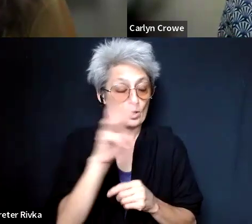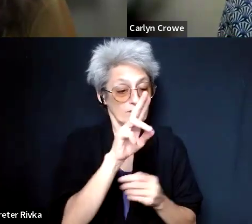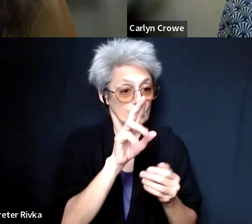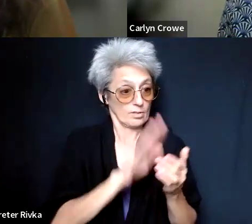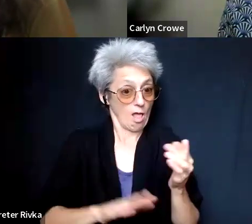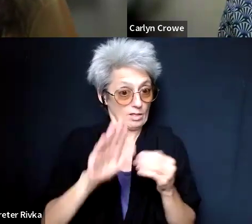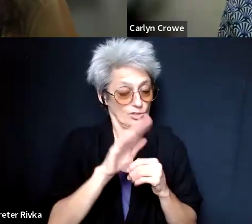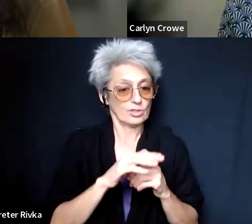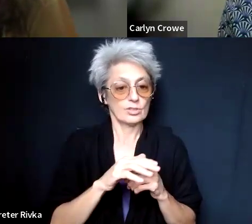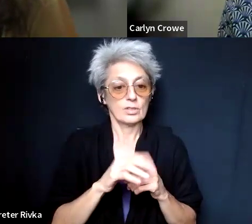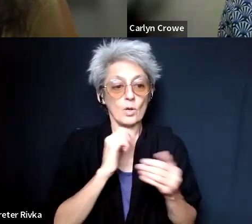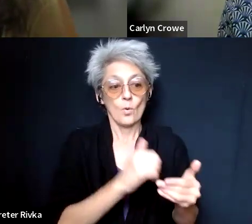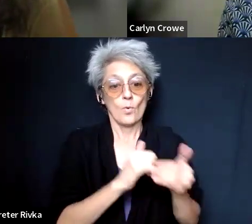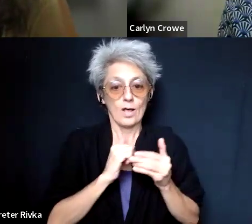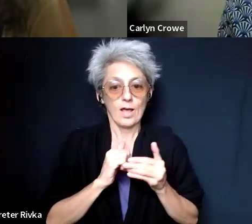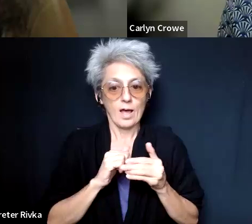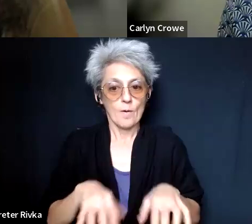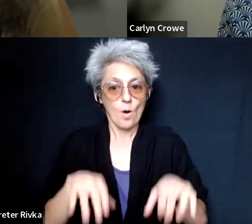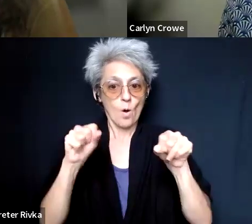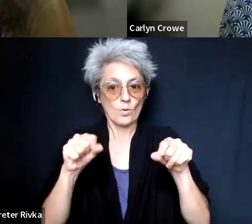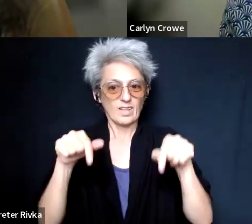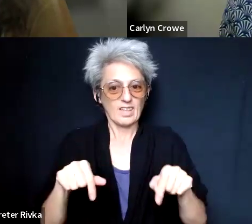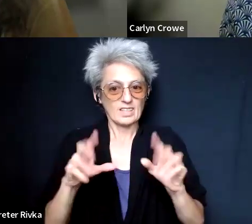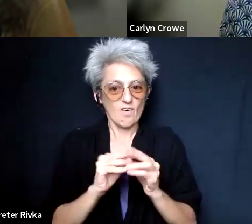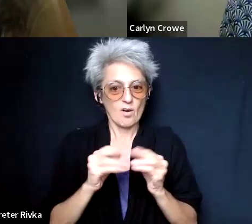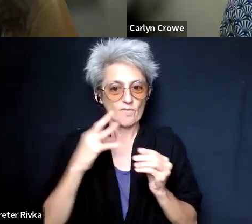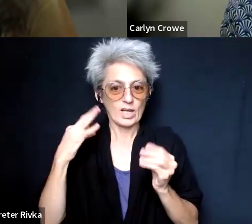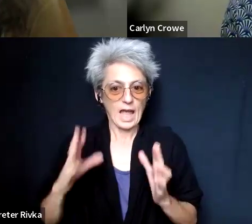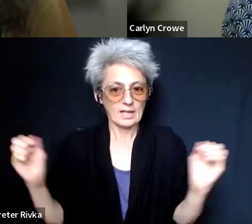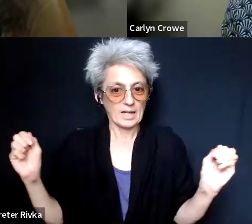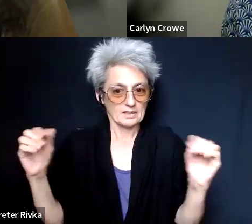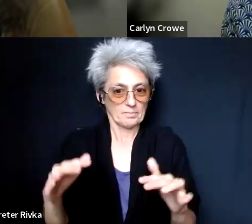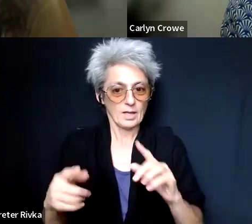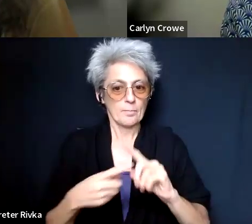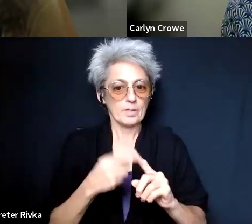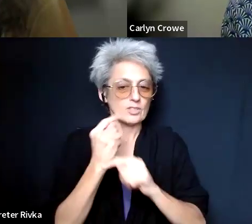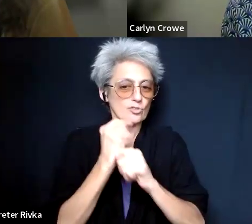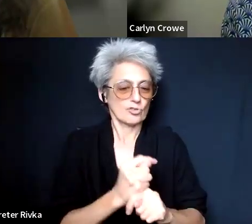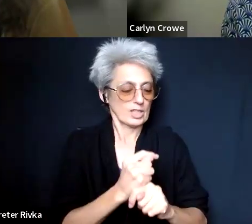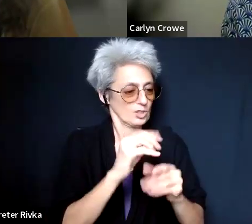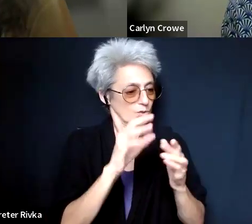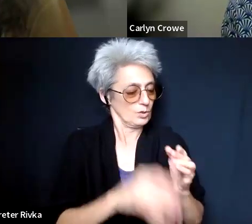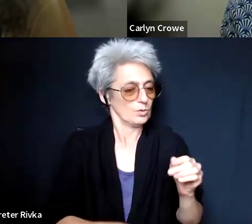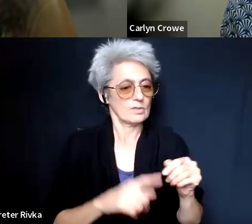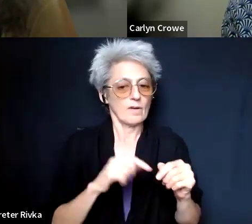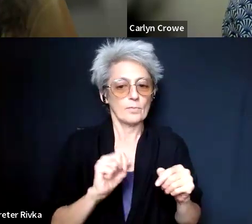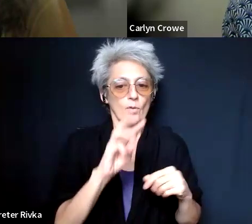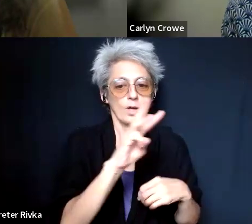host this candidate forum along with some traditional students at Northwestern who are involved in, or who